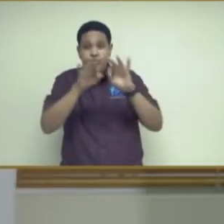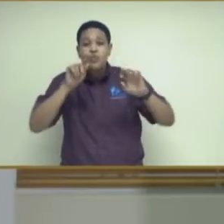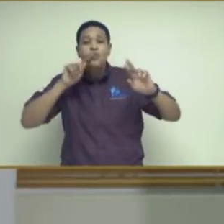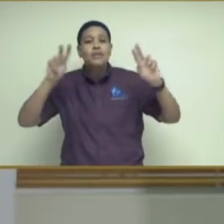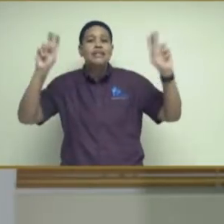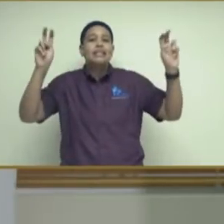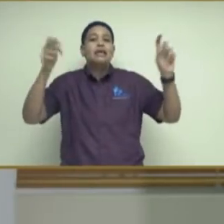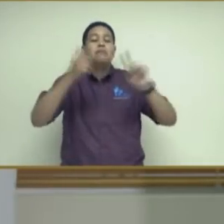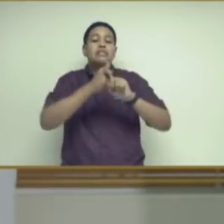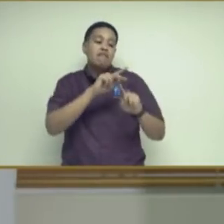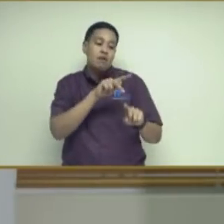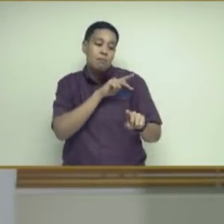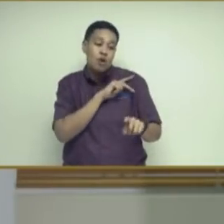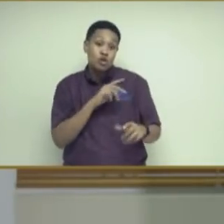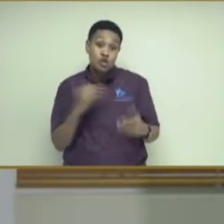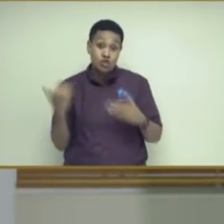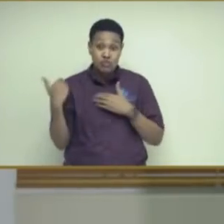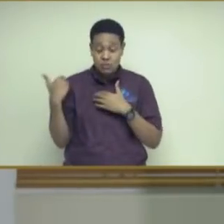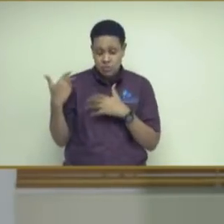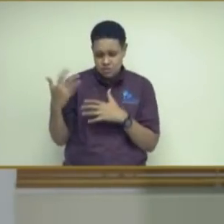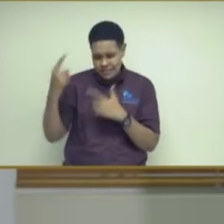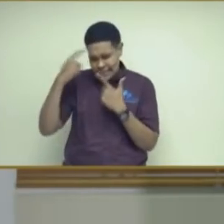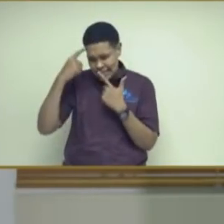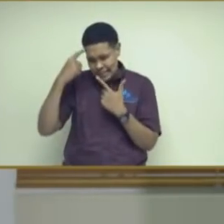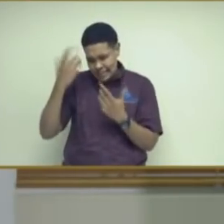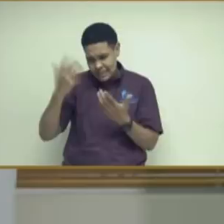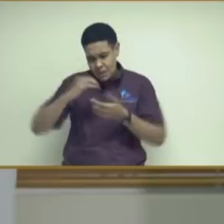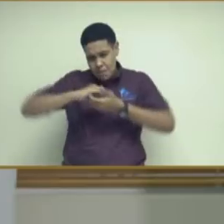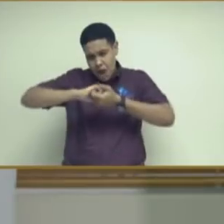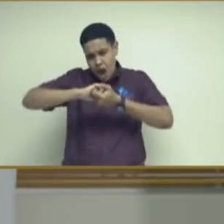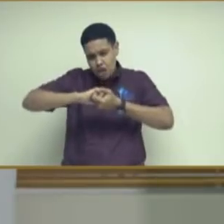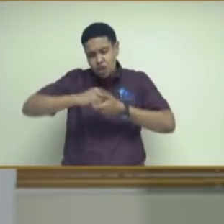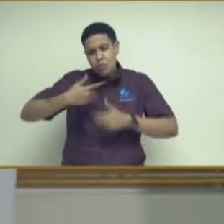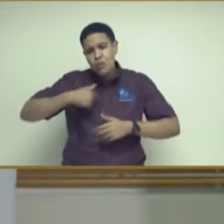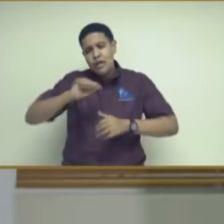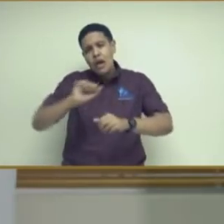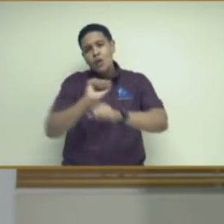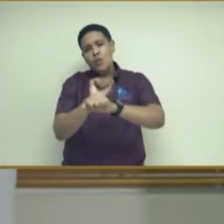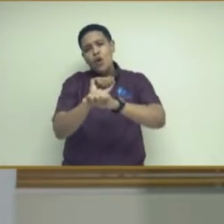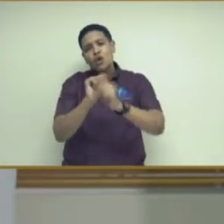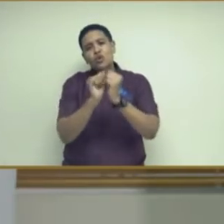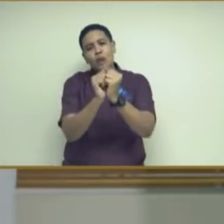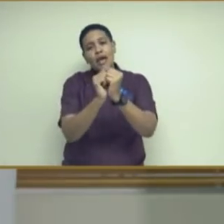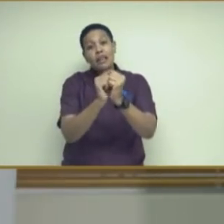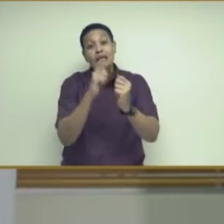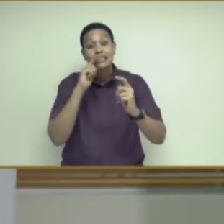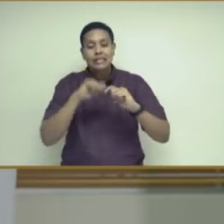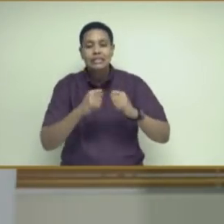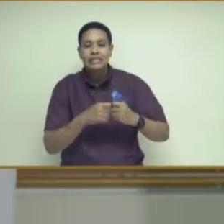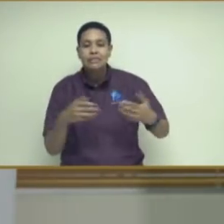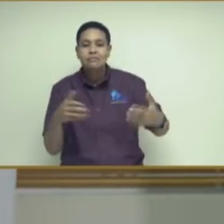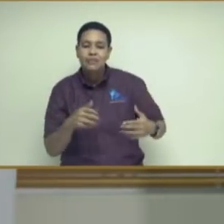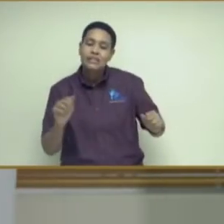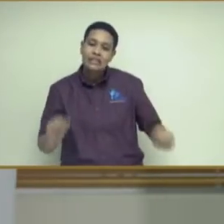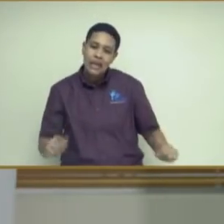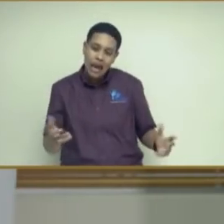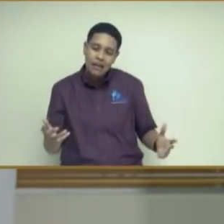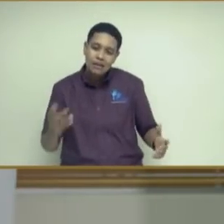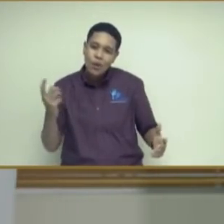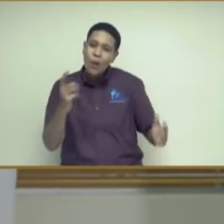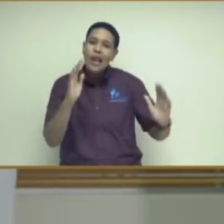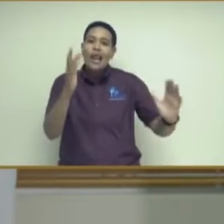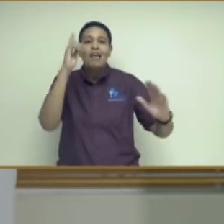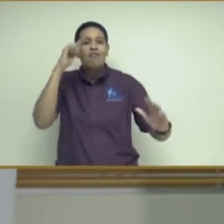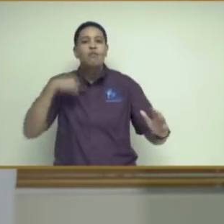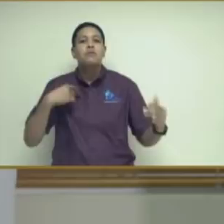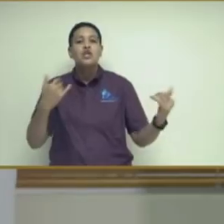of personal responsibility, partnership, so that we can work together as a team. It's only left for